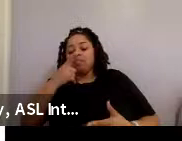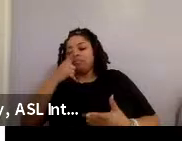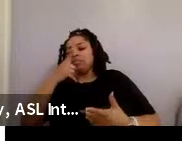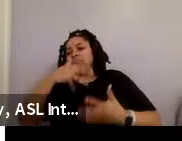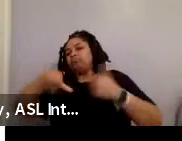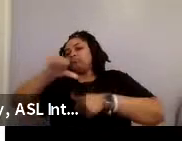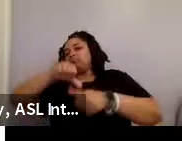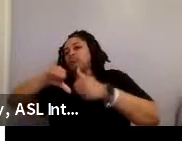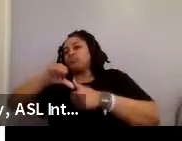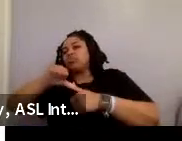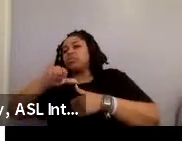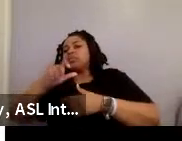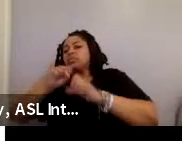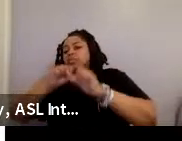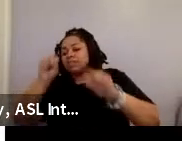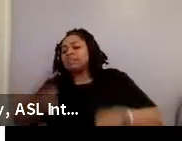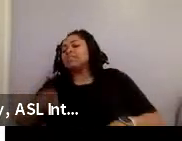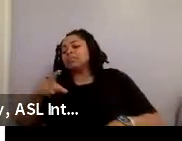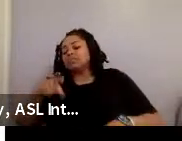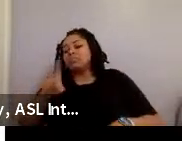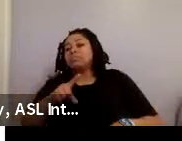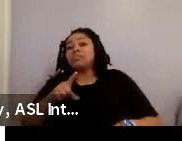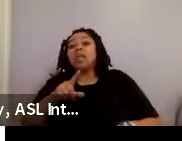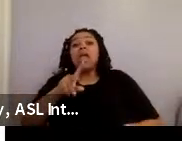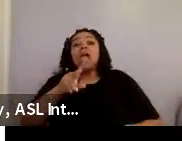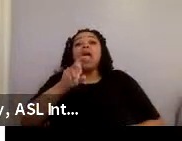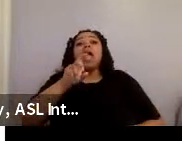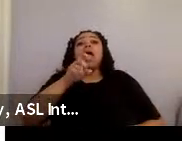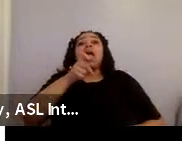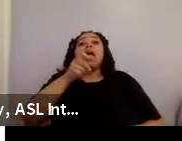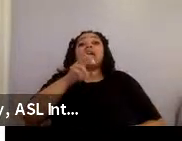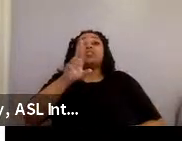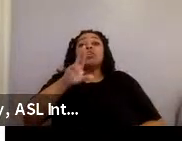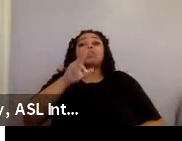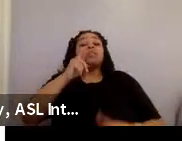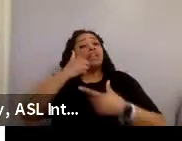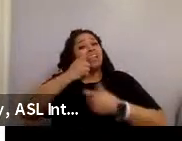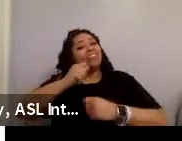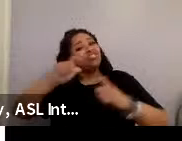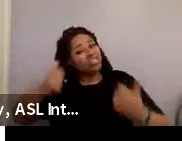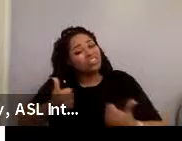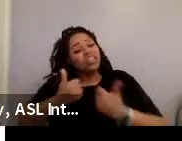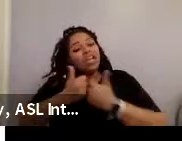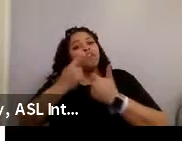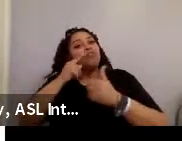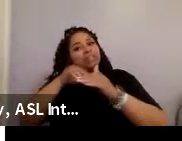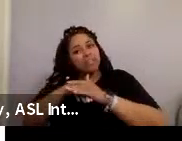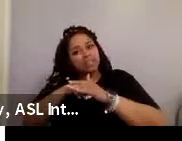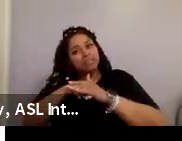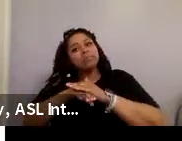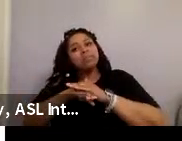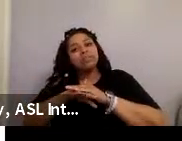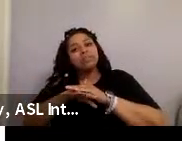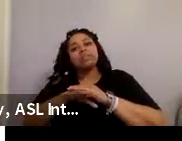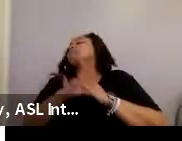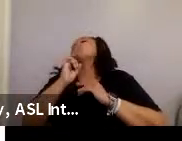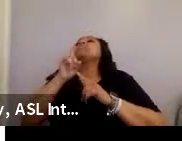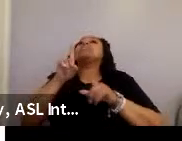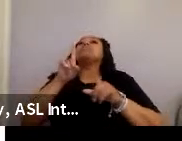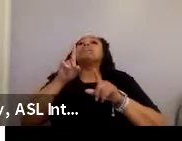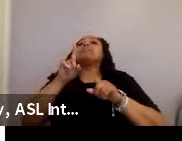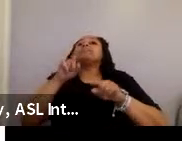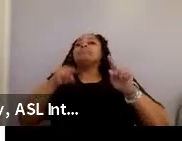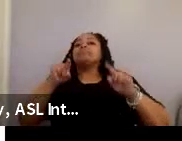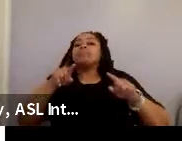associated systems. And XR presents interesting challenges for accessibility, as these are dynamically